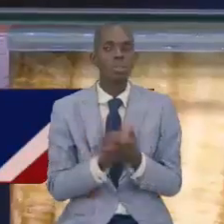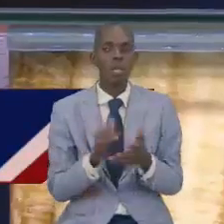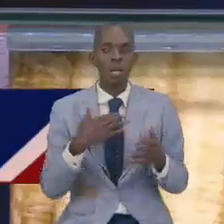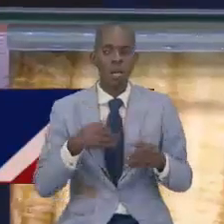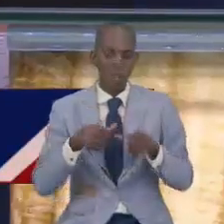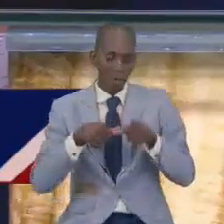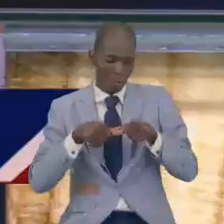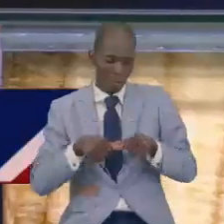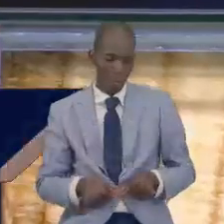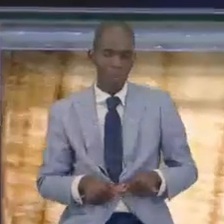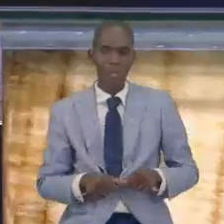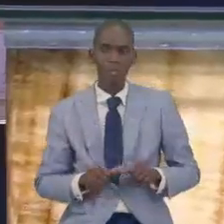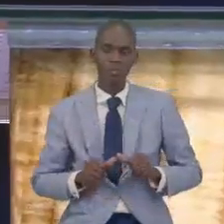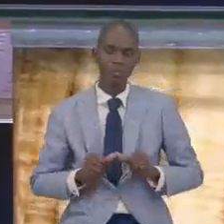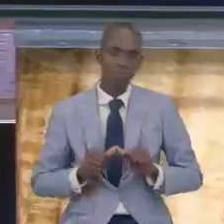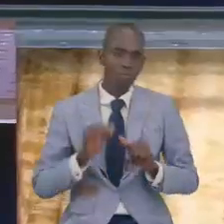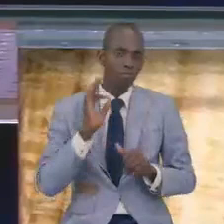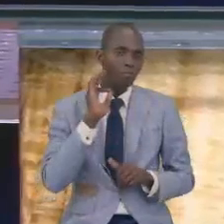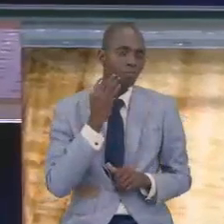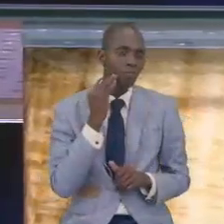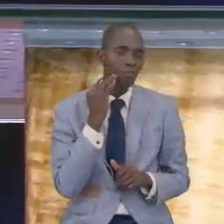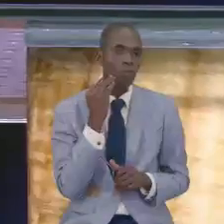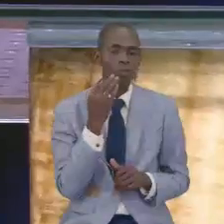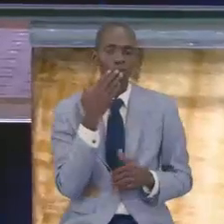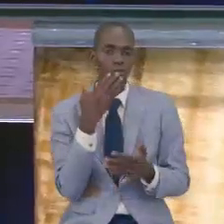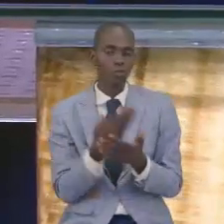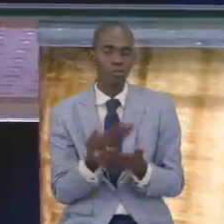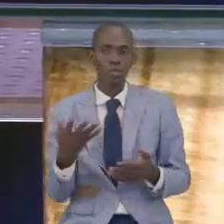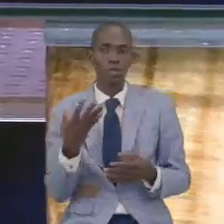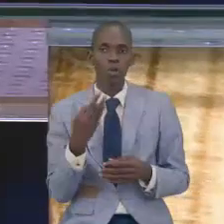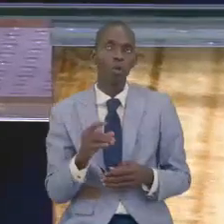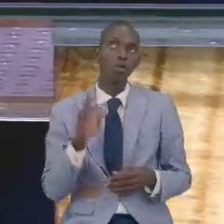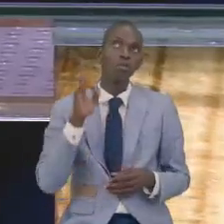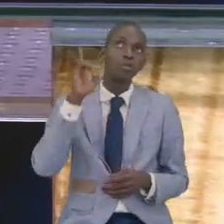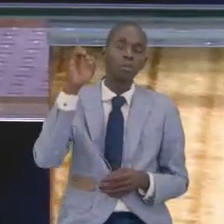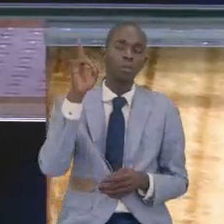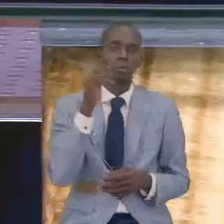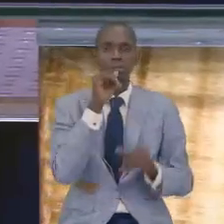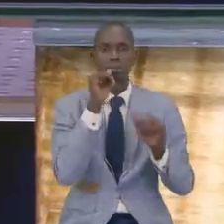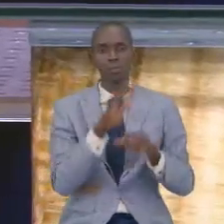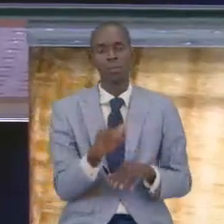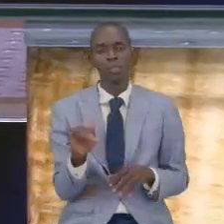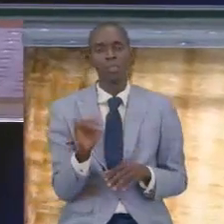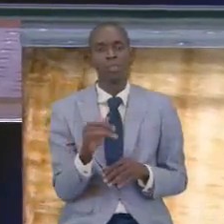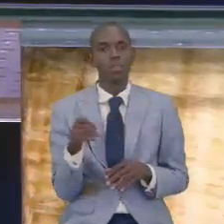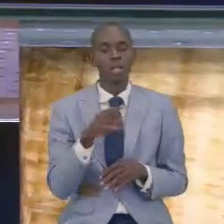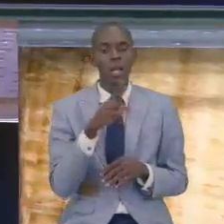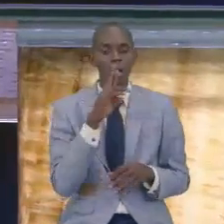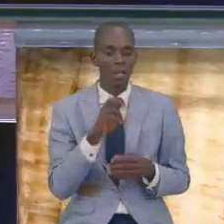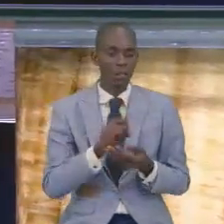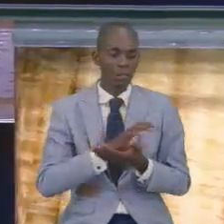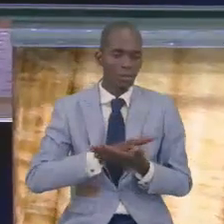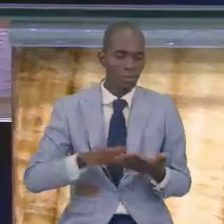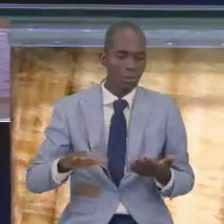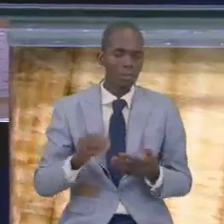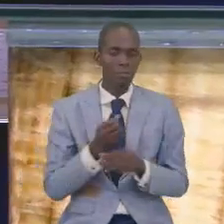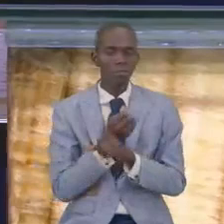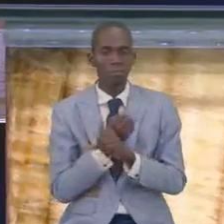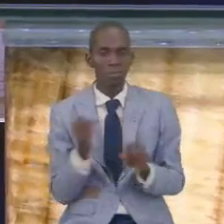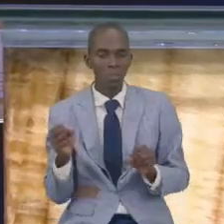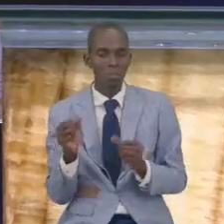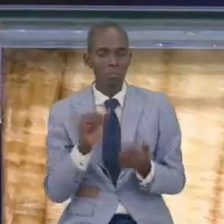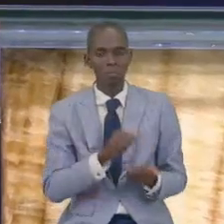virtue of his doctrine. They are sincere, saved sanctified, steadfast,